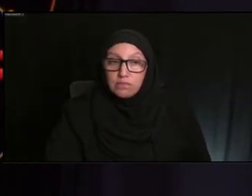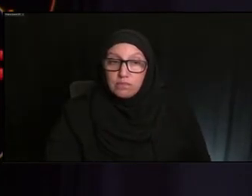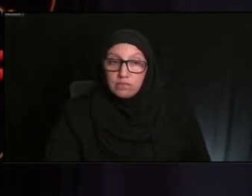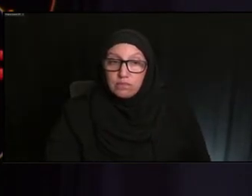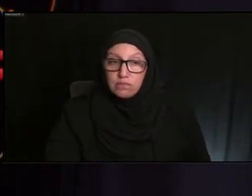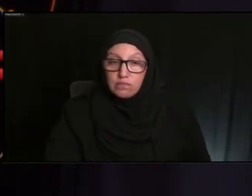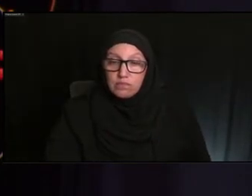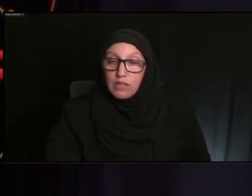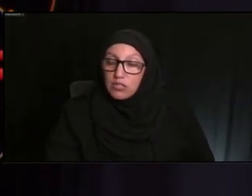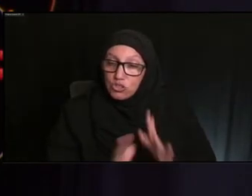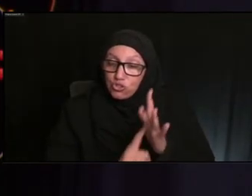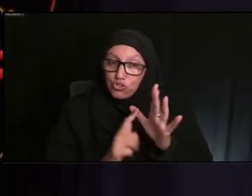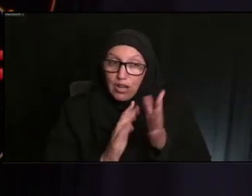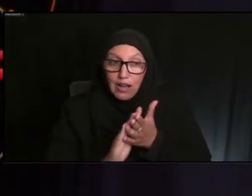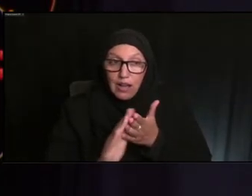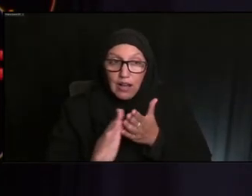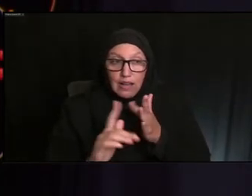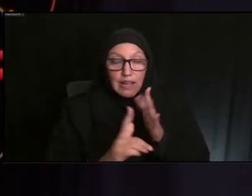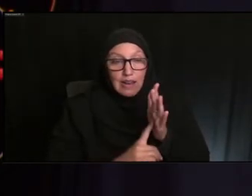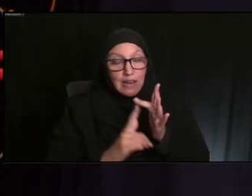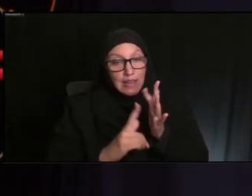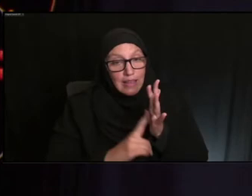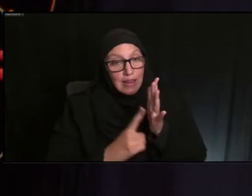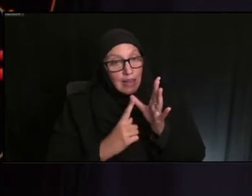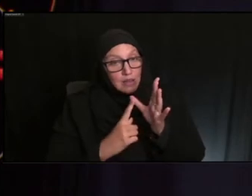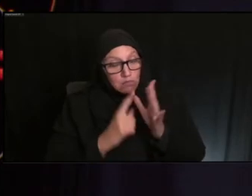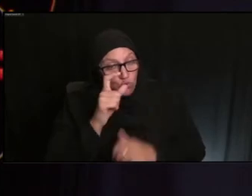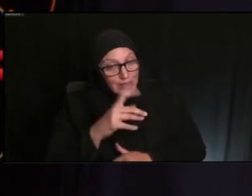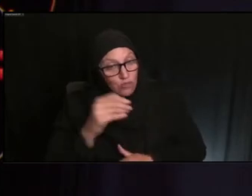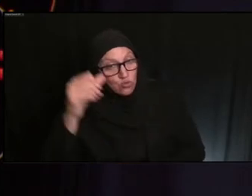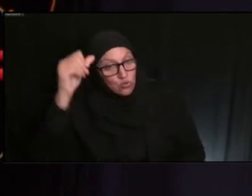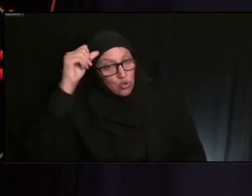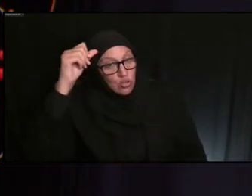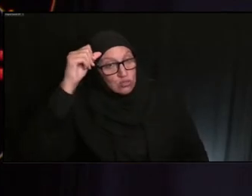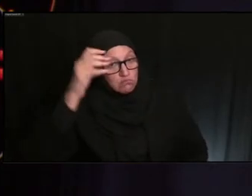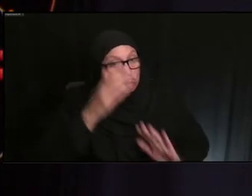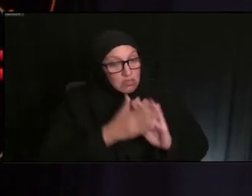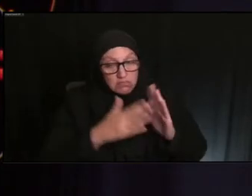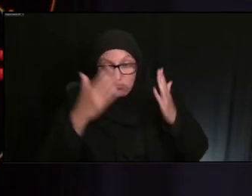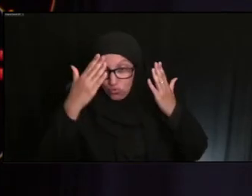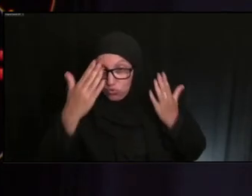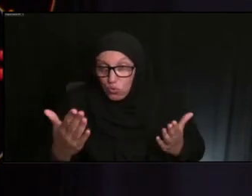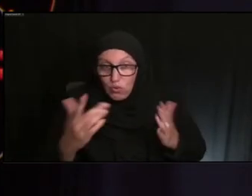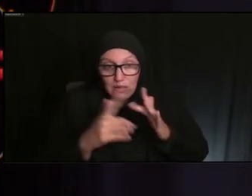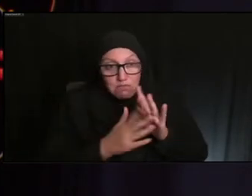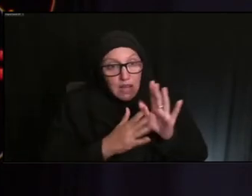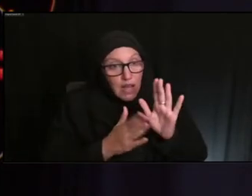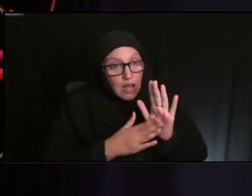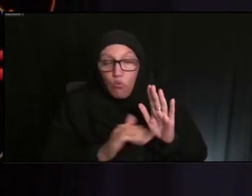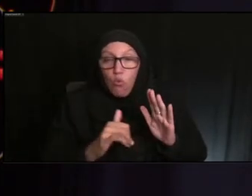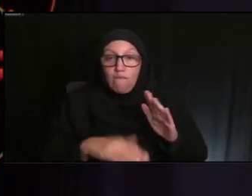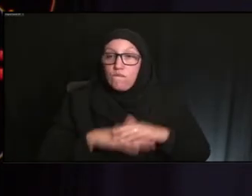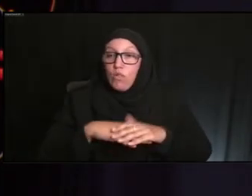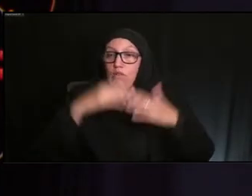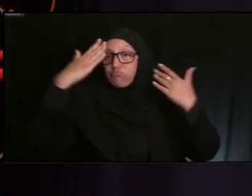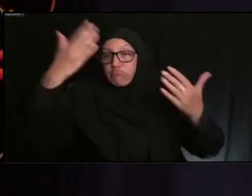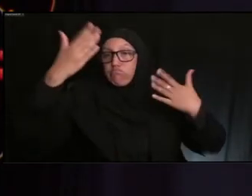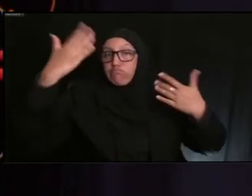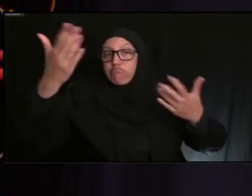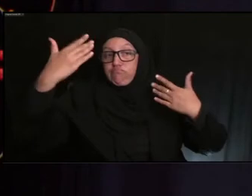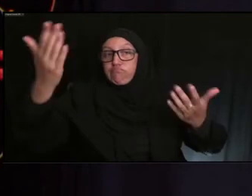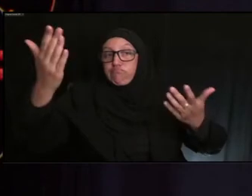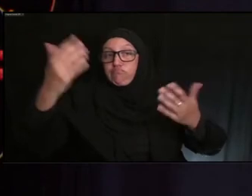a person that is knowledgeable. His only issue is he doesn't know the imam. The imam says three things that break the